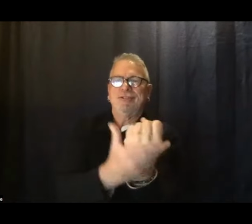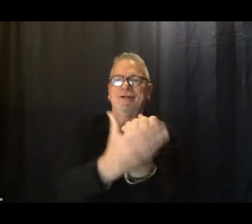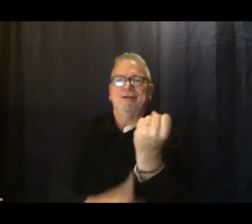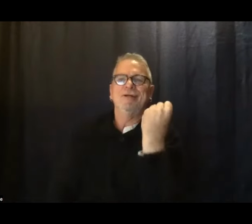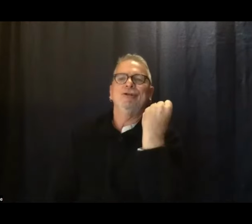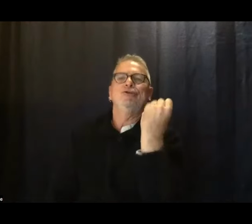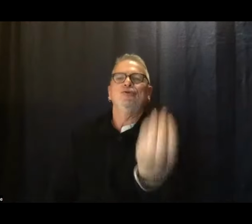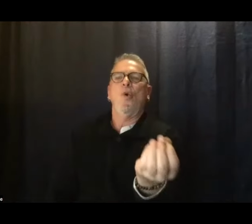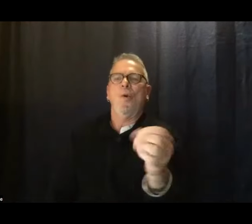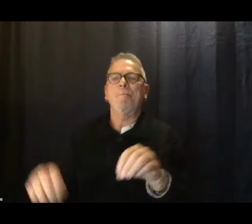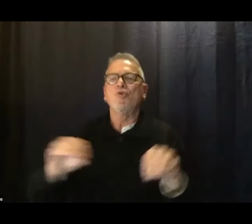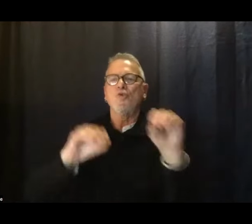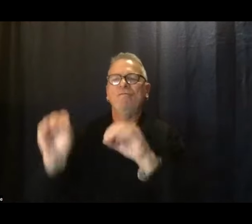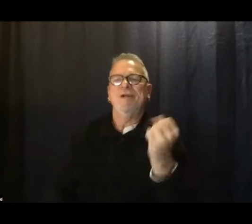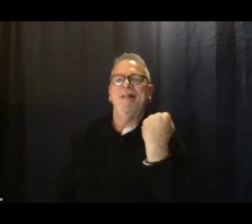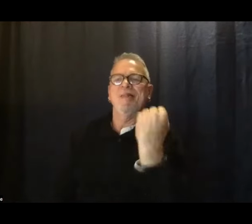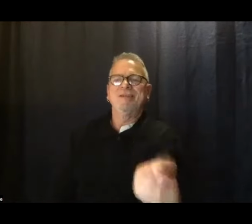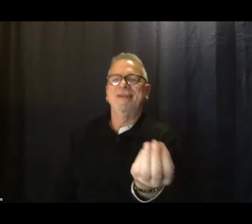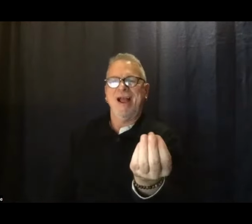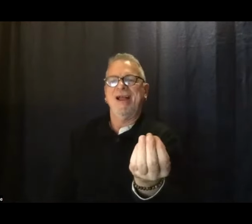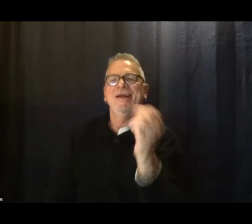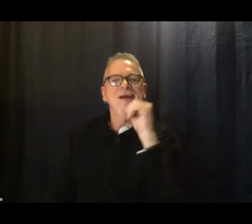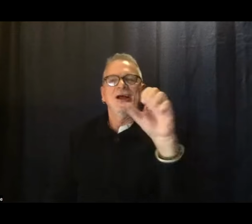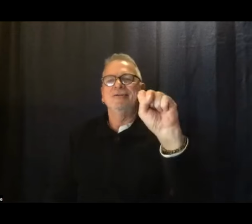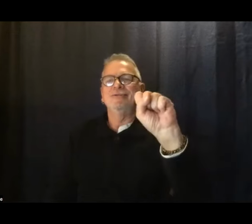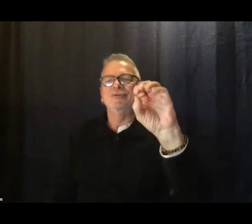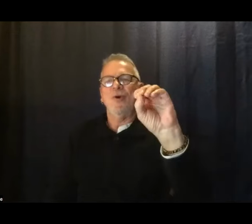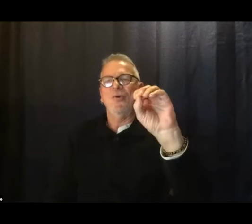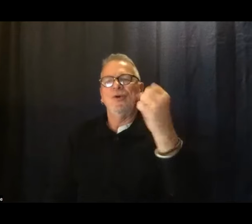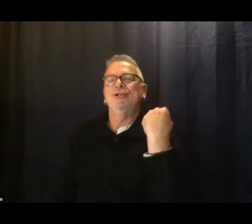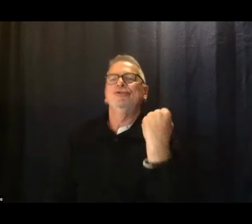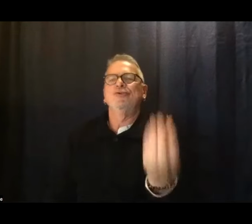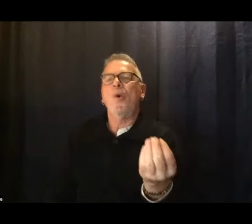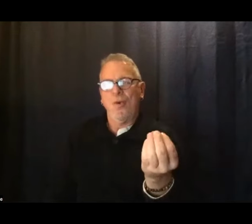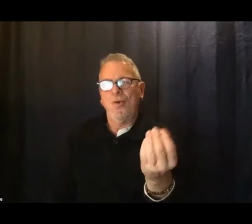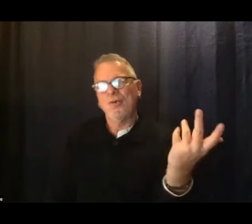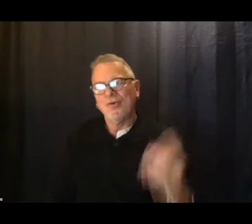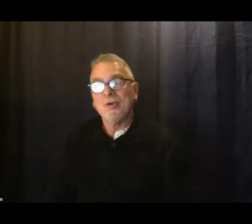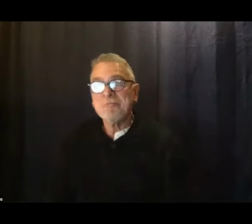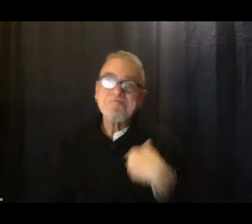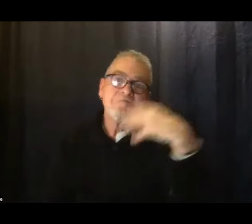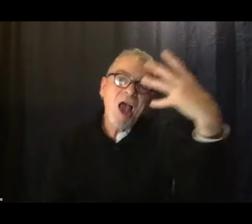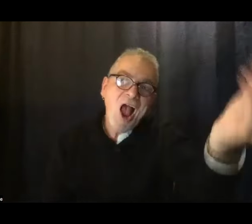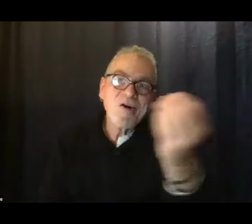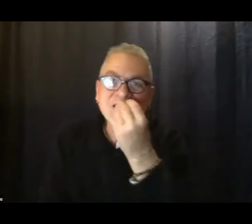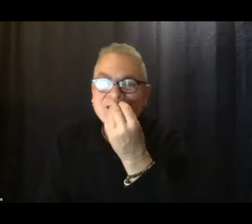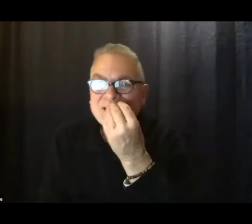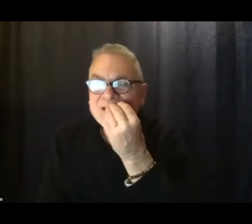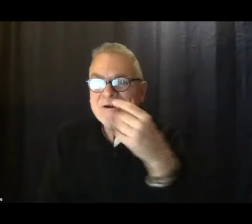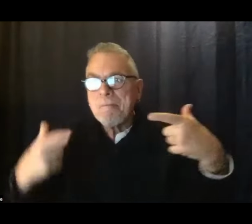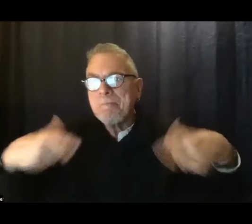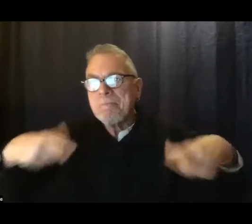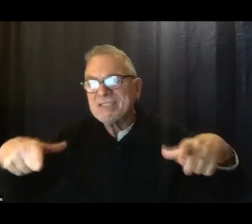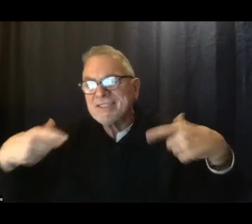S-O, so notice the palm orientation, it's still up and backwards, and it goes out. It's not S-O, the English word,